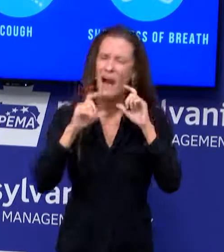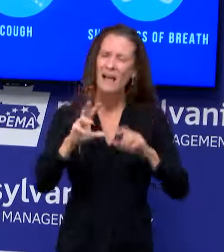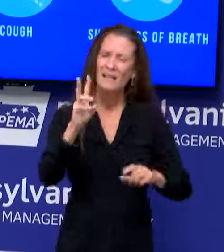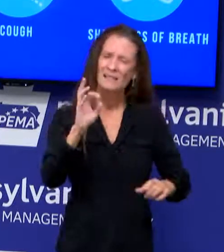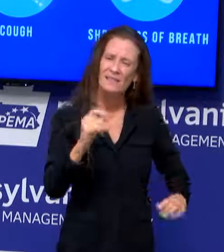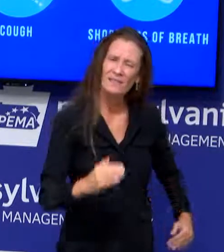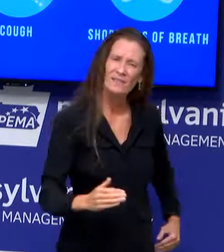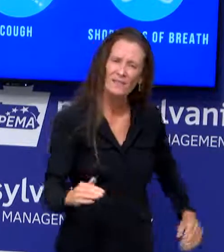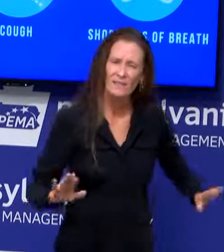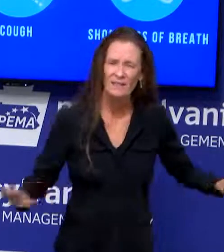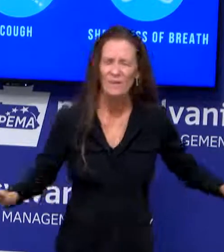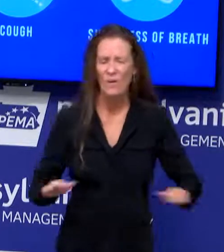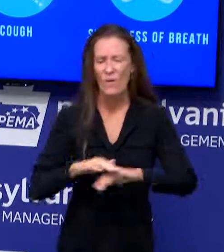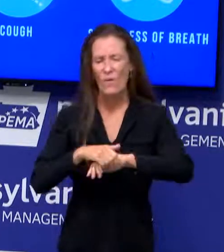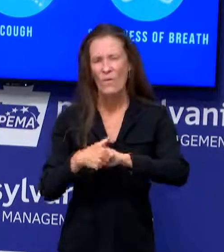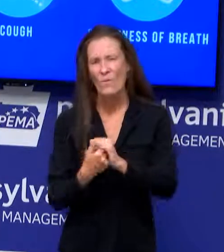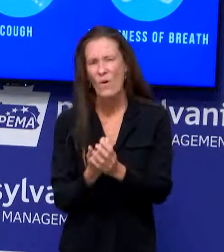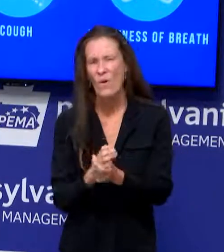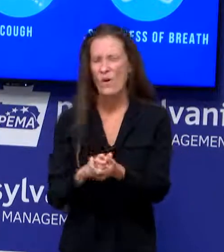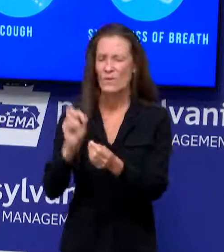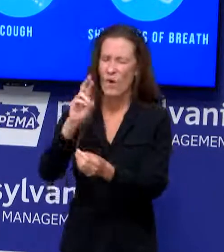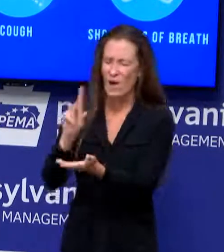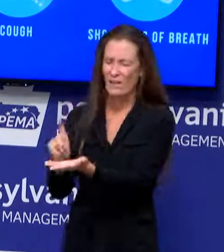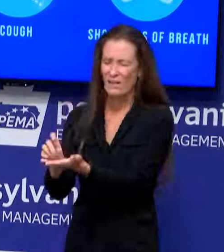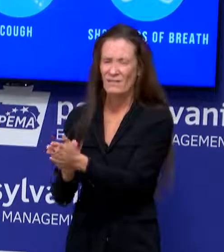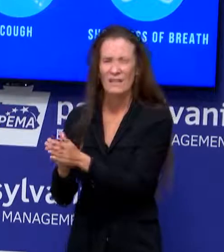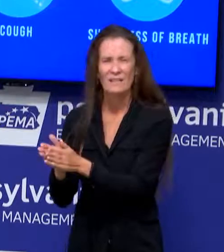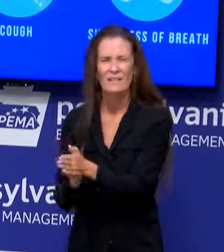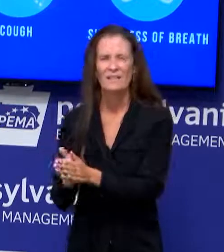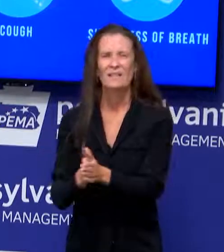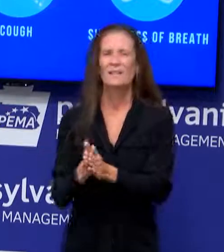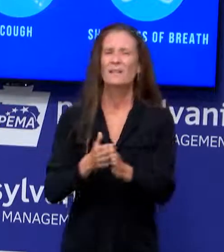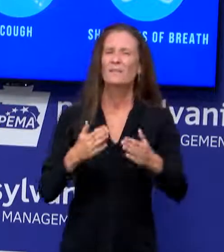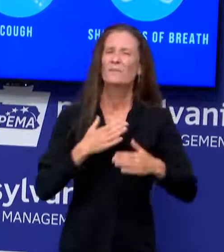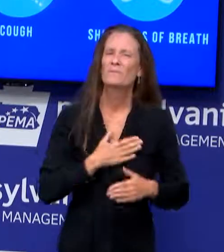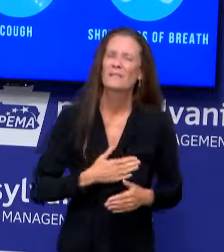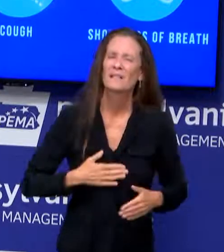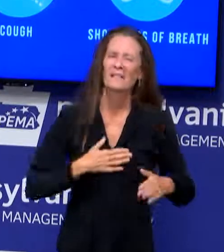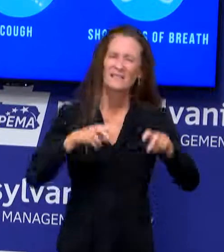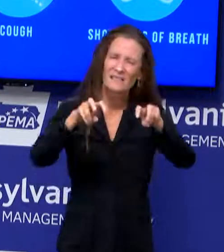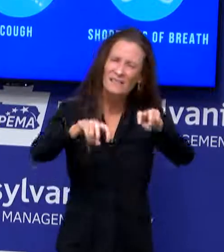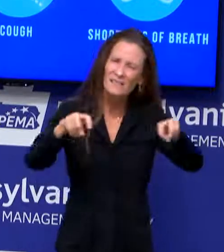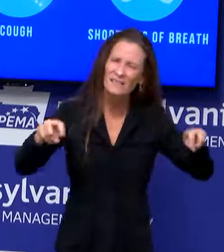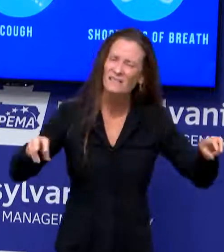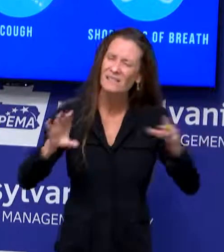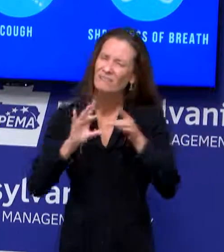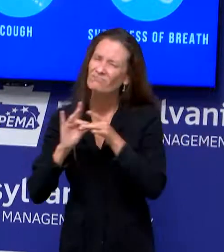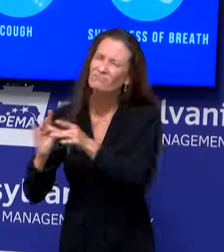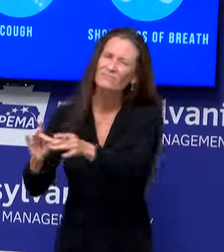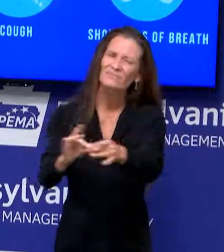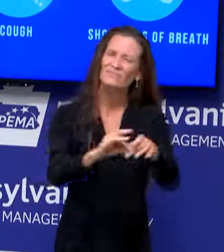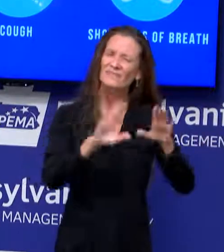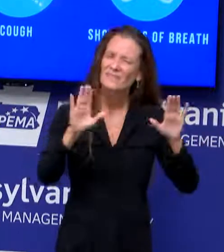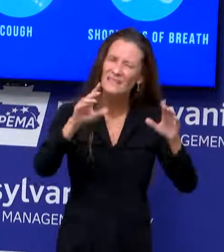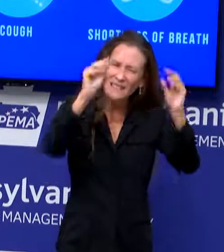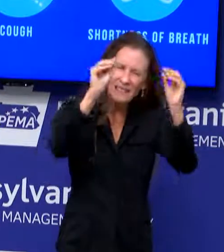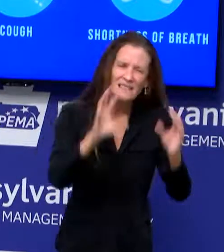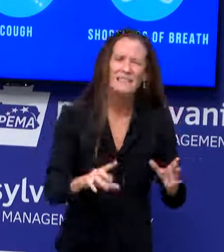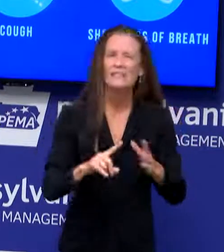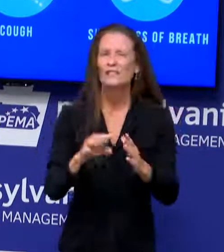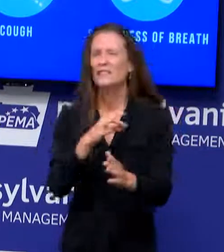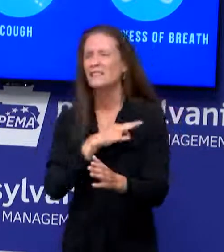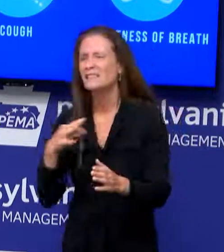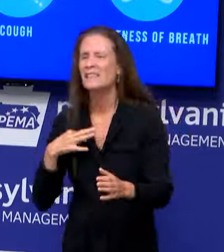sanitizer, and that the young people, work with the schools and the school personnel about that to protect